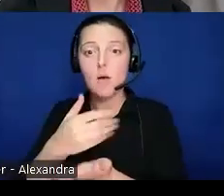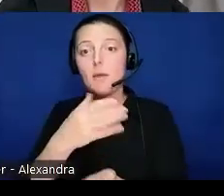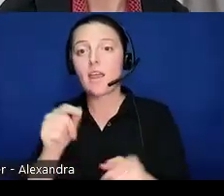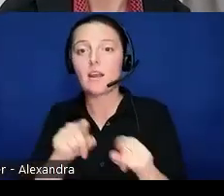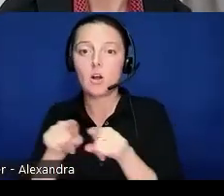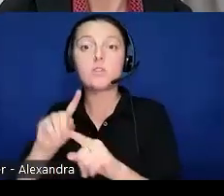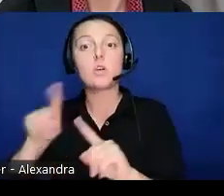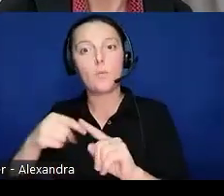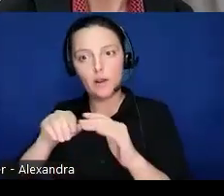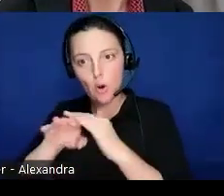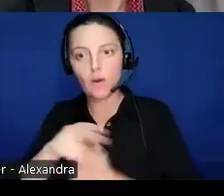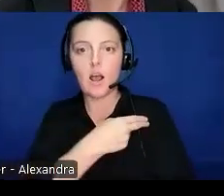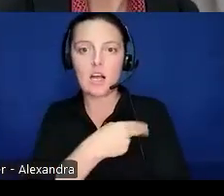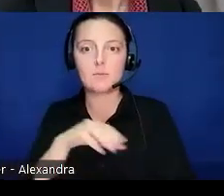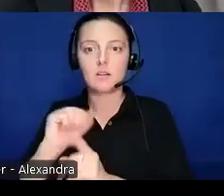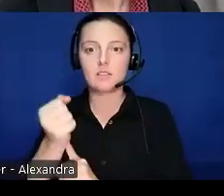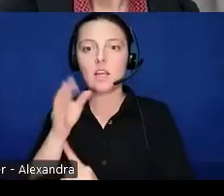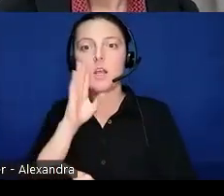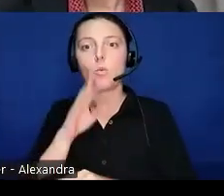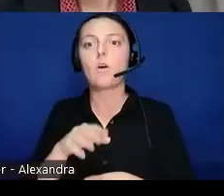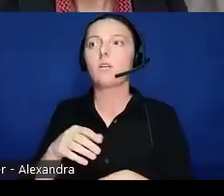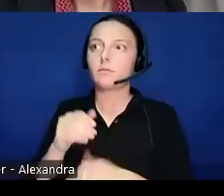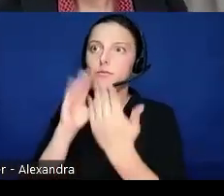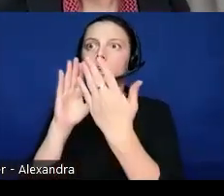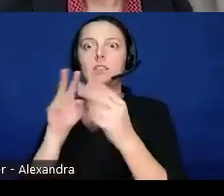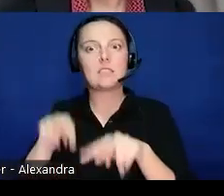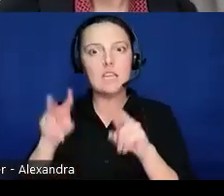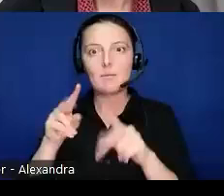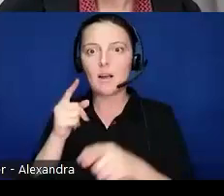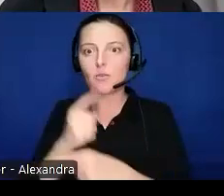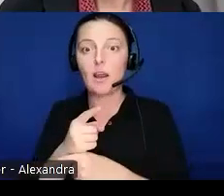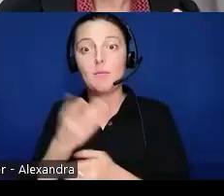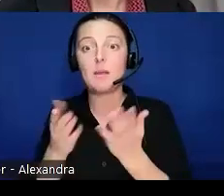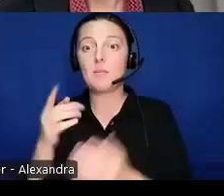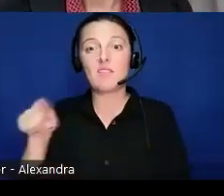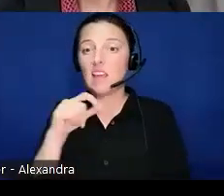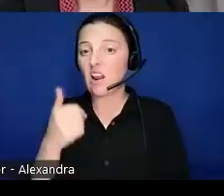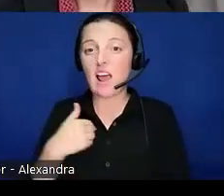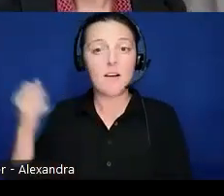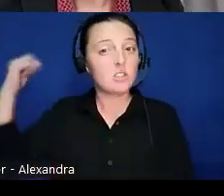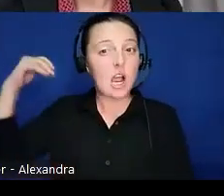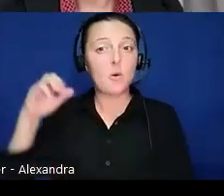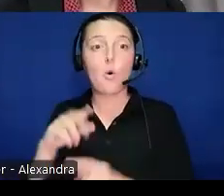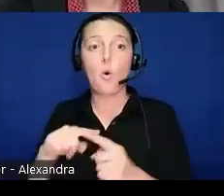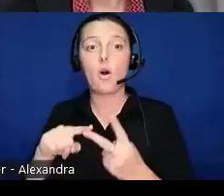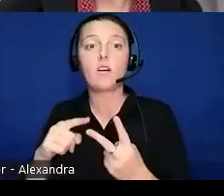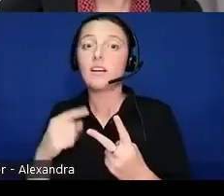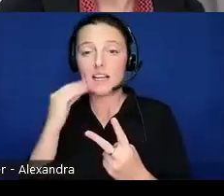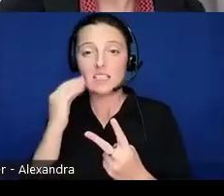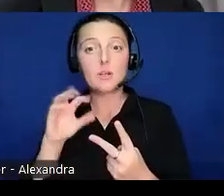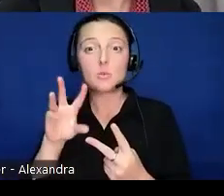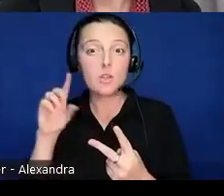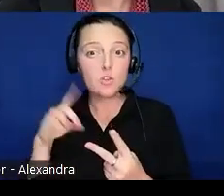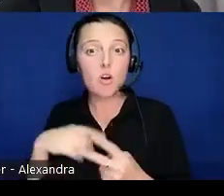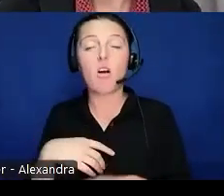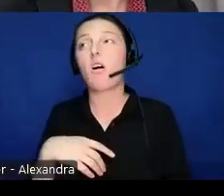in a clinic setting. Maybe they haven't showered, maybe they are in withdrawal, they're uncomfortable, they're treated poorly,